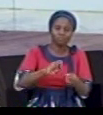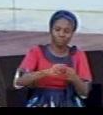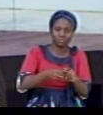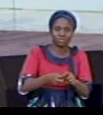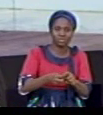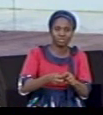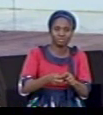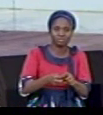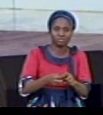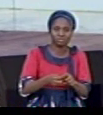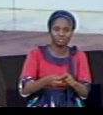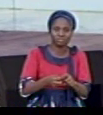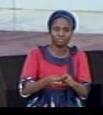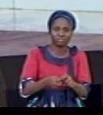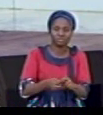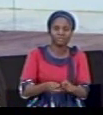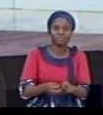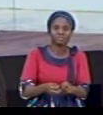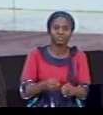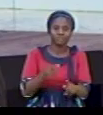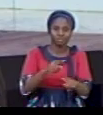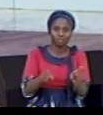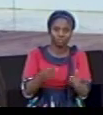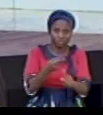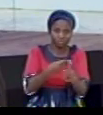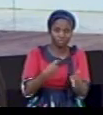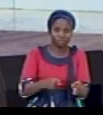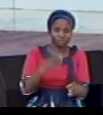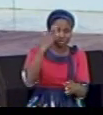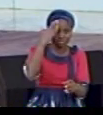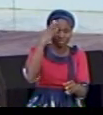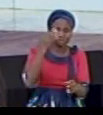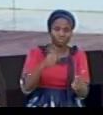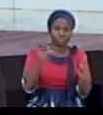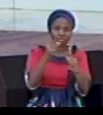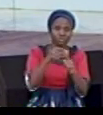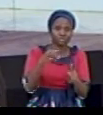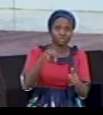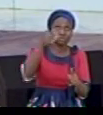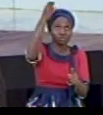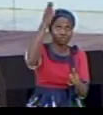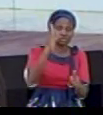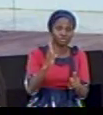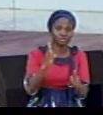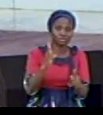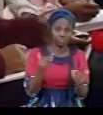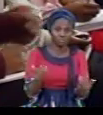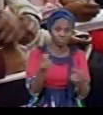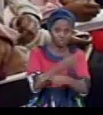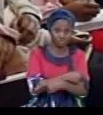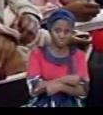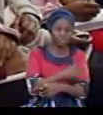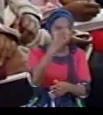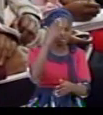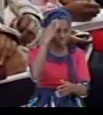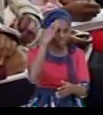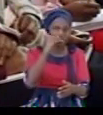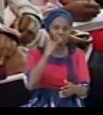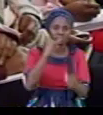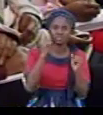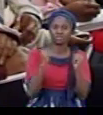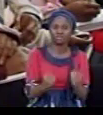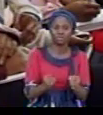But from the knowledge of the word of God today, knowledge is power. I said knowledge is power. You